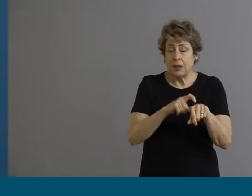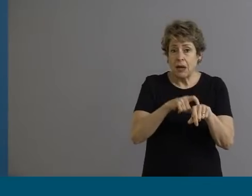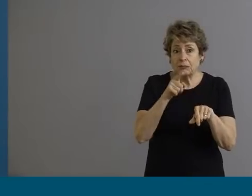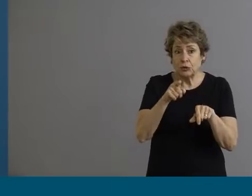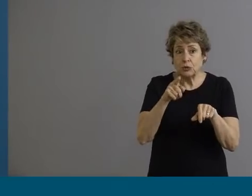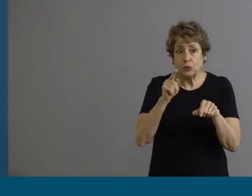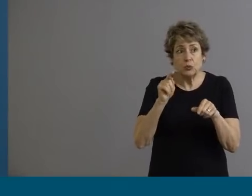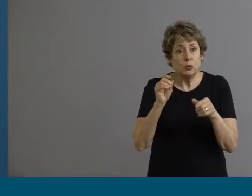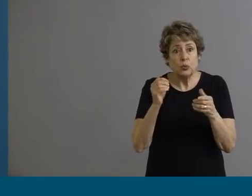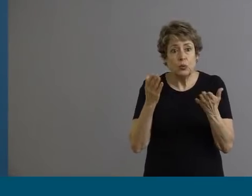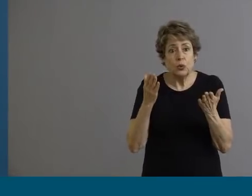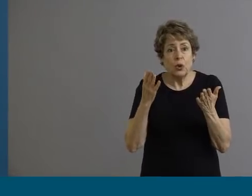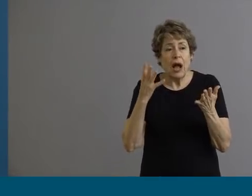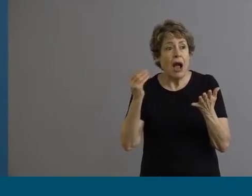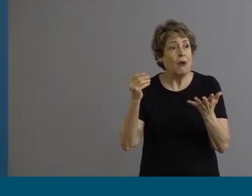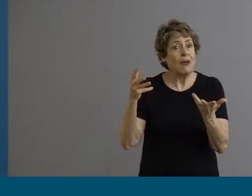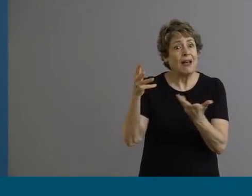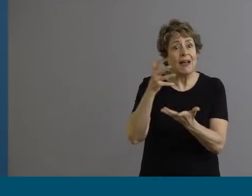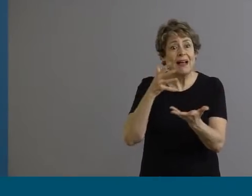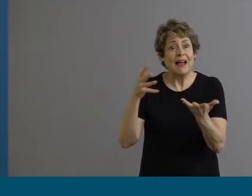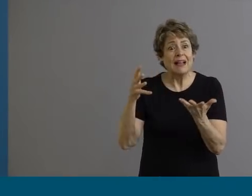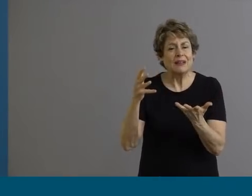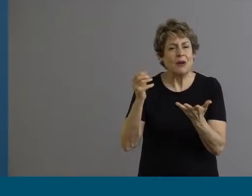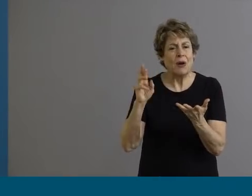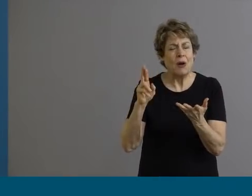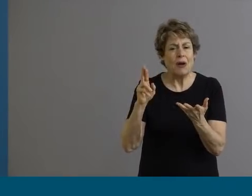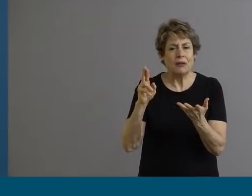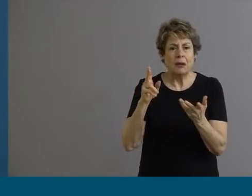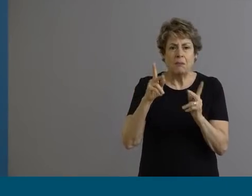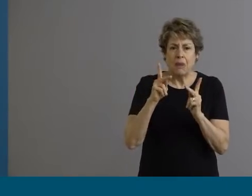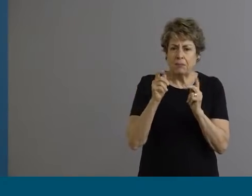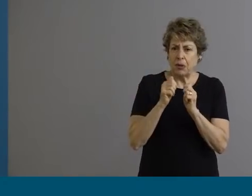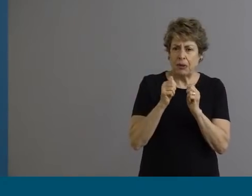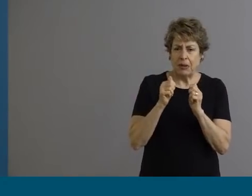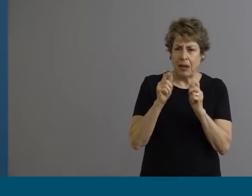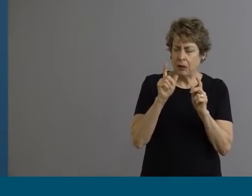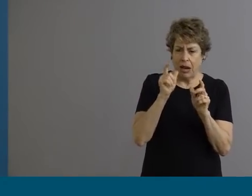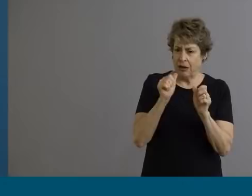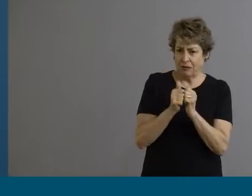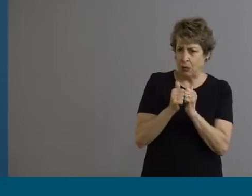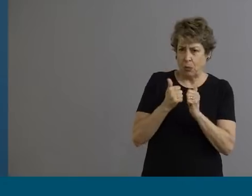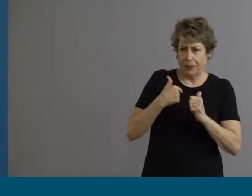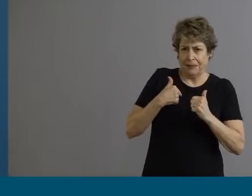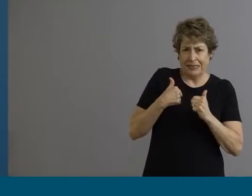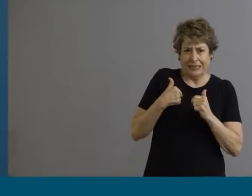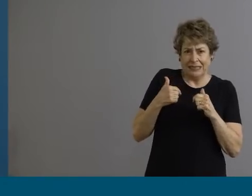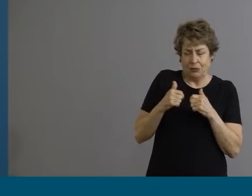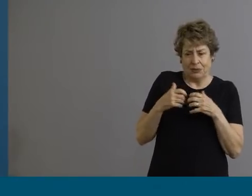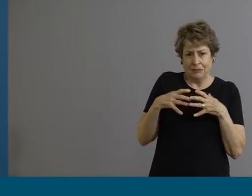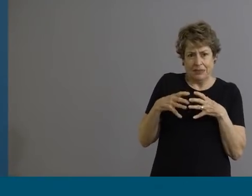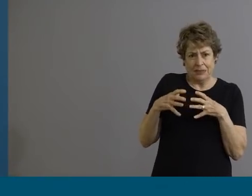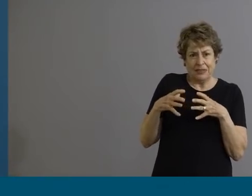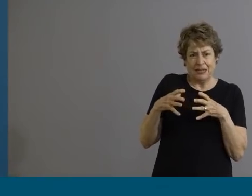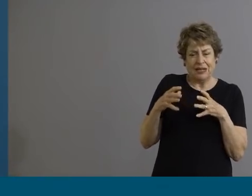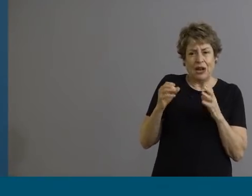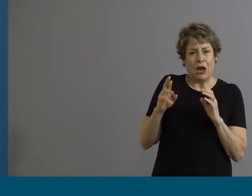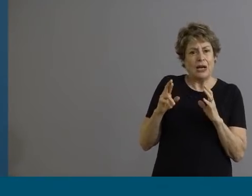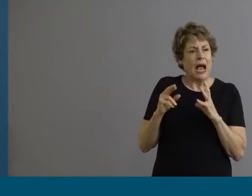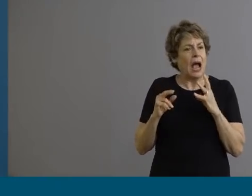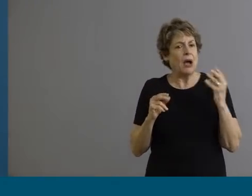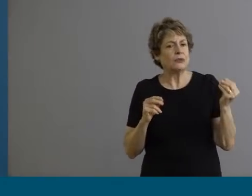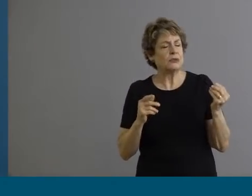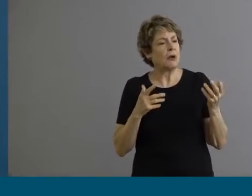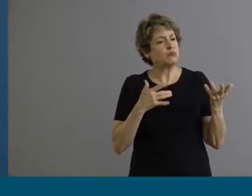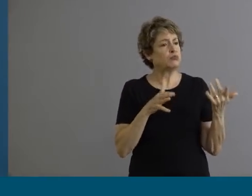household, and the more time that you spend indoors in close proximity with those people, increases your risk for the transmission of